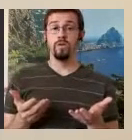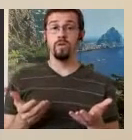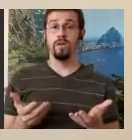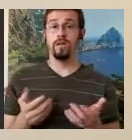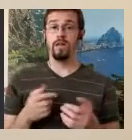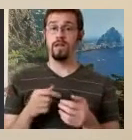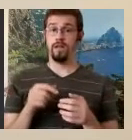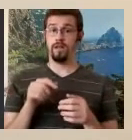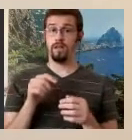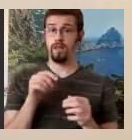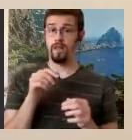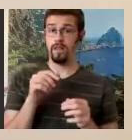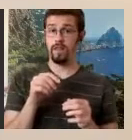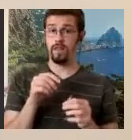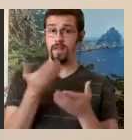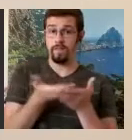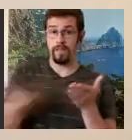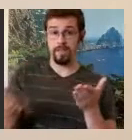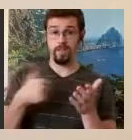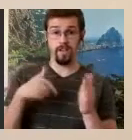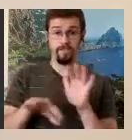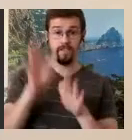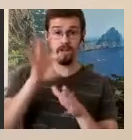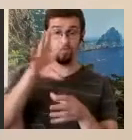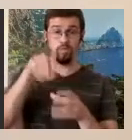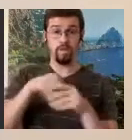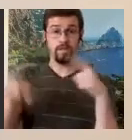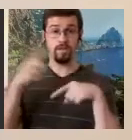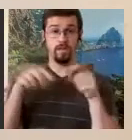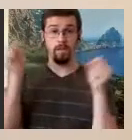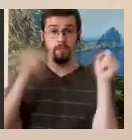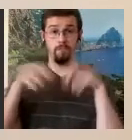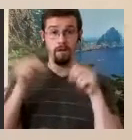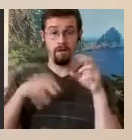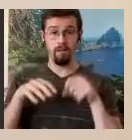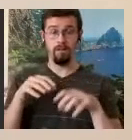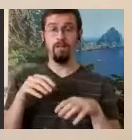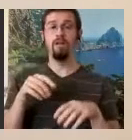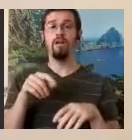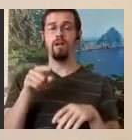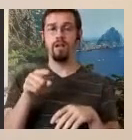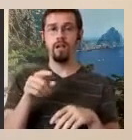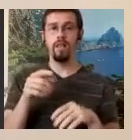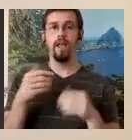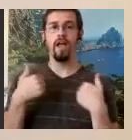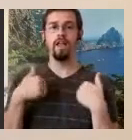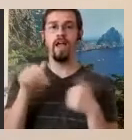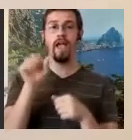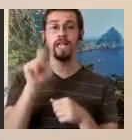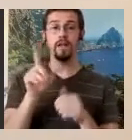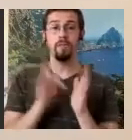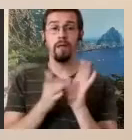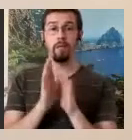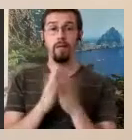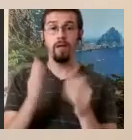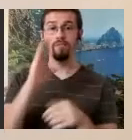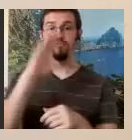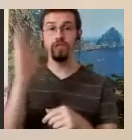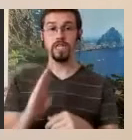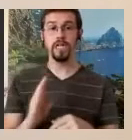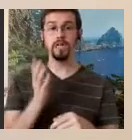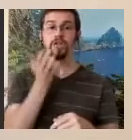I found were the ASL Bible, the Brazil, the Czech Republic, Germany,